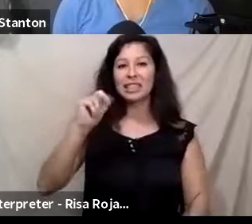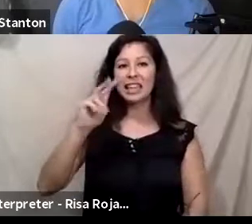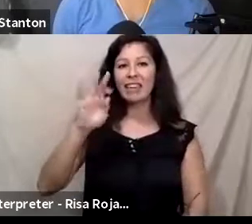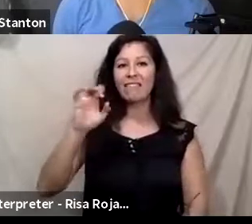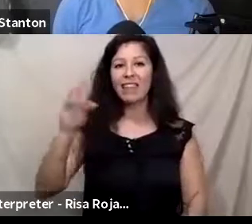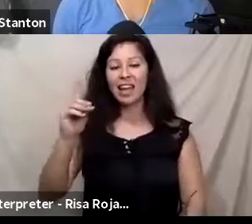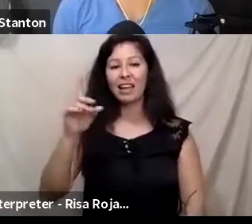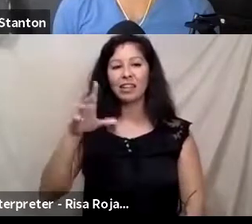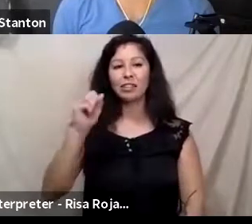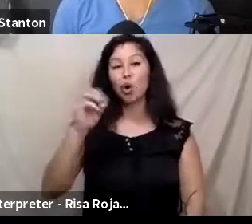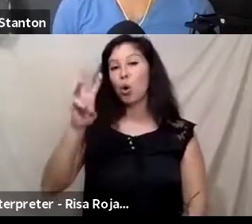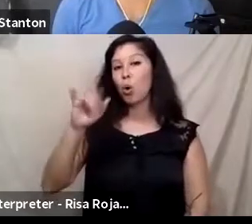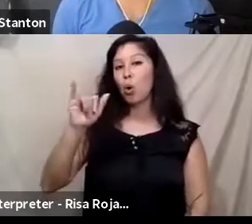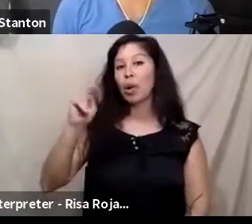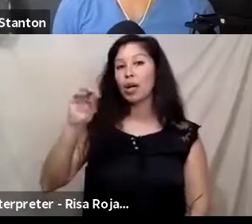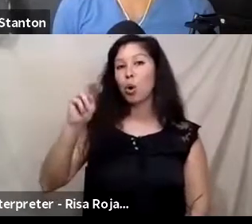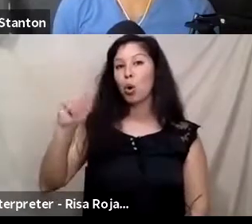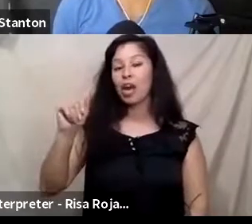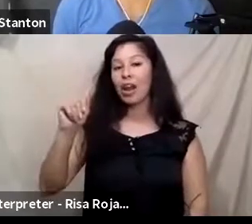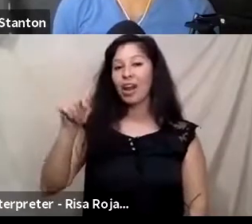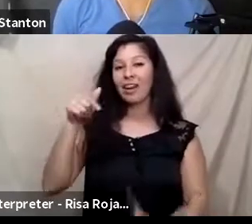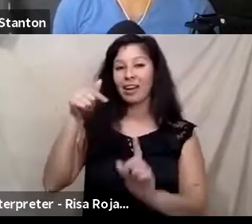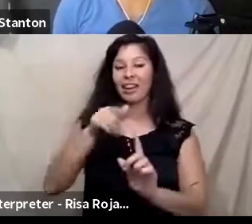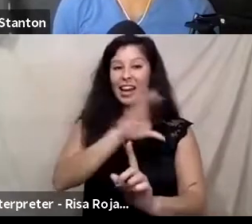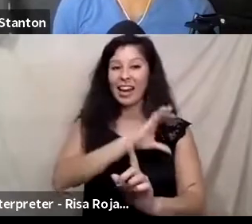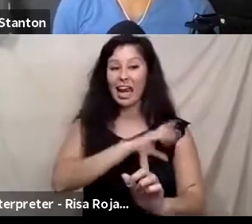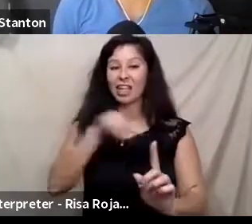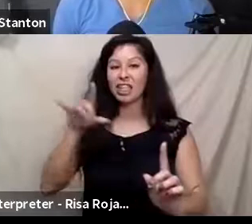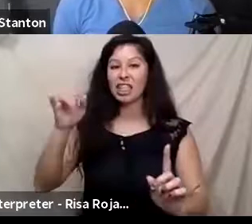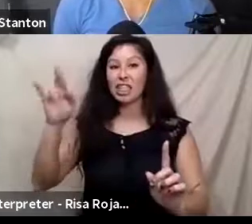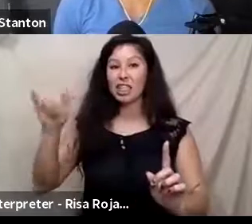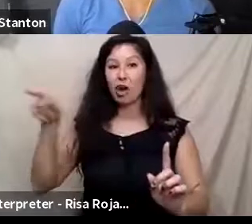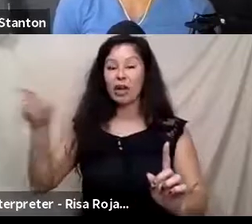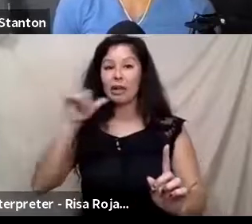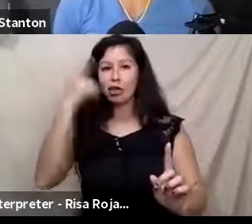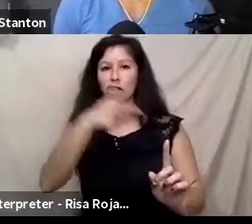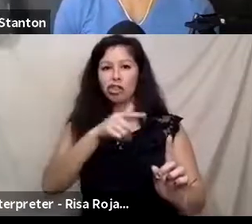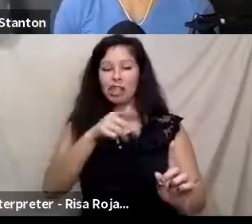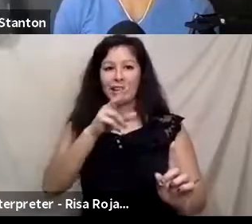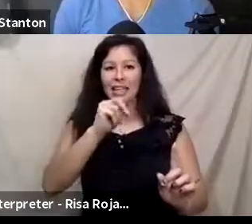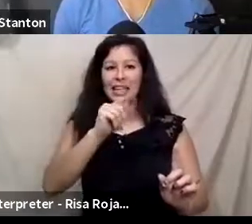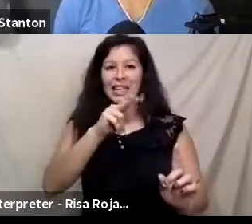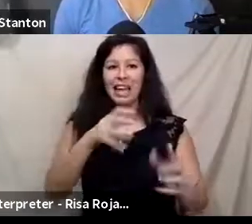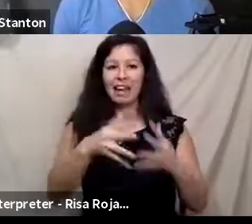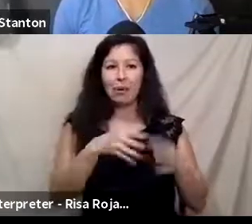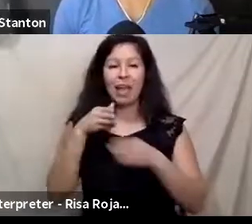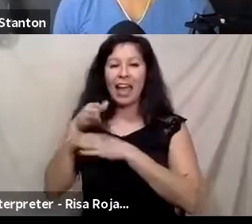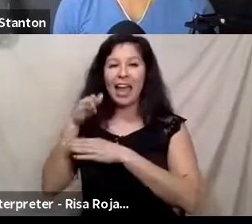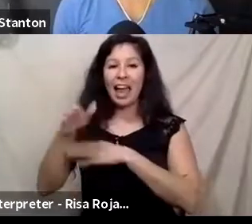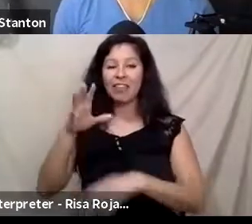premise of Winona was that Jerry didn't even know she was Native American. You know, after the cigar store Indian, he asked